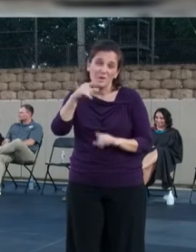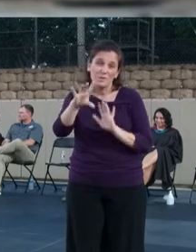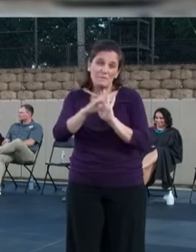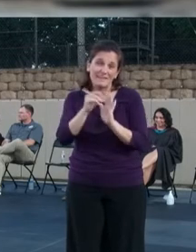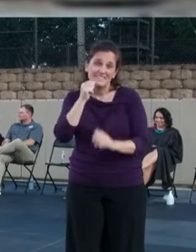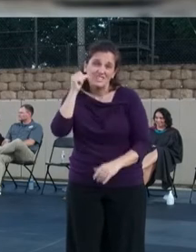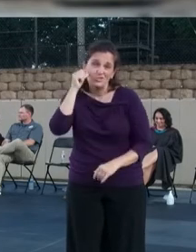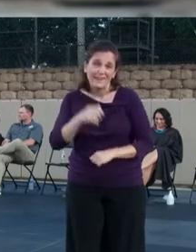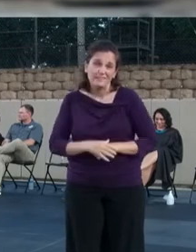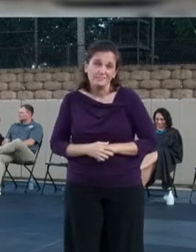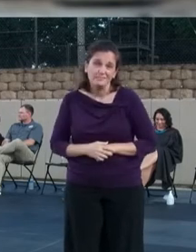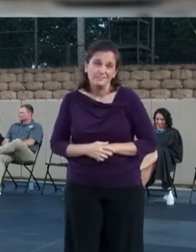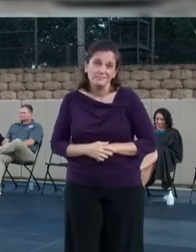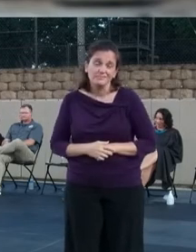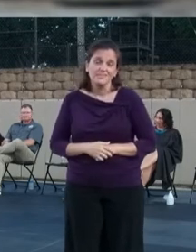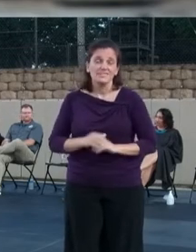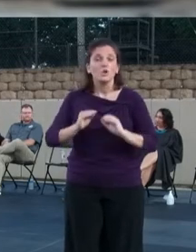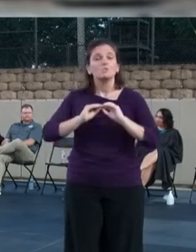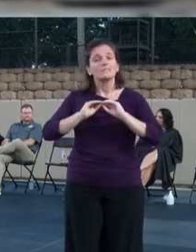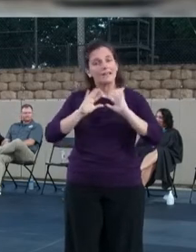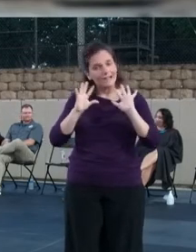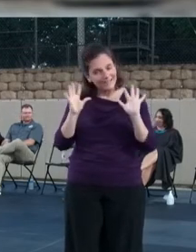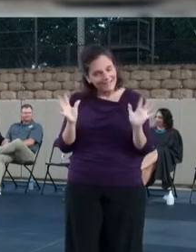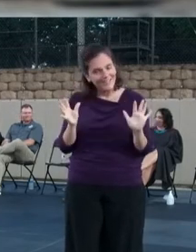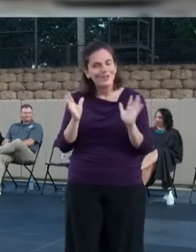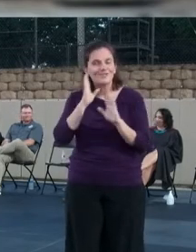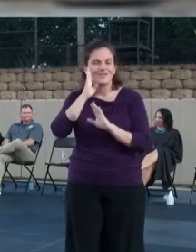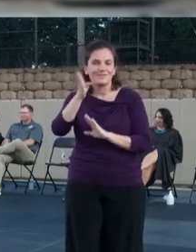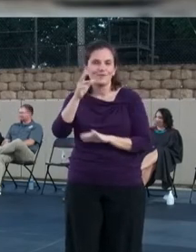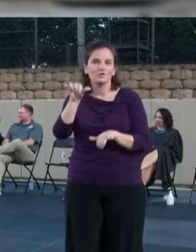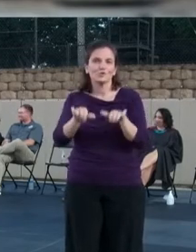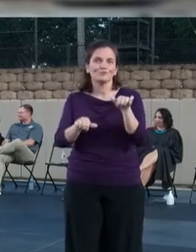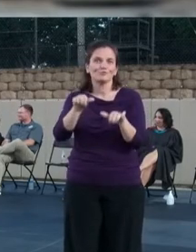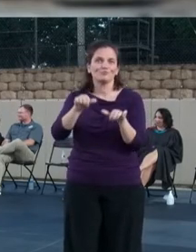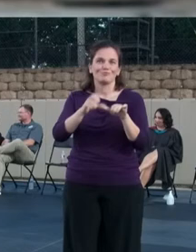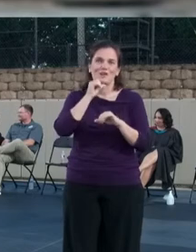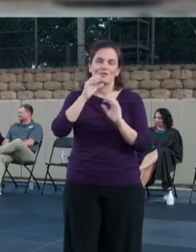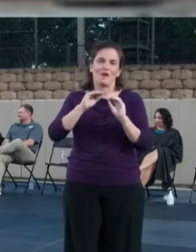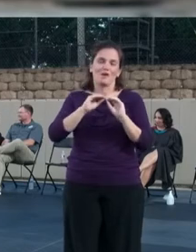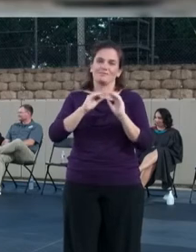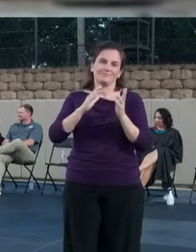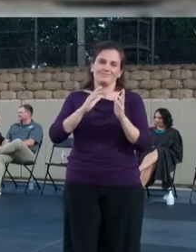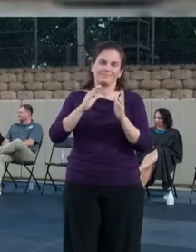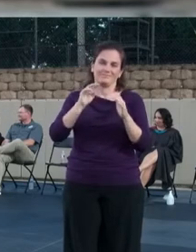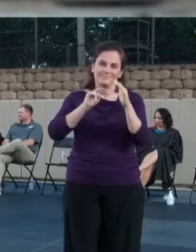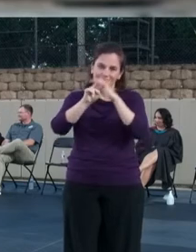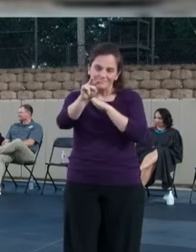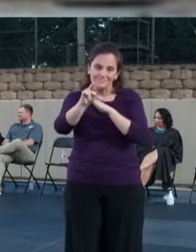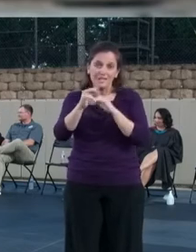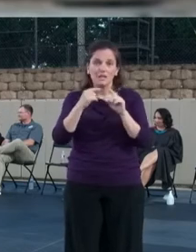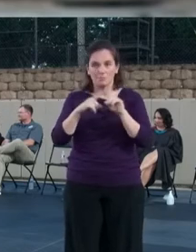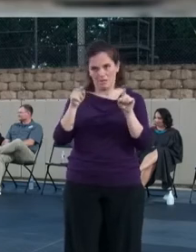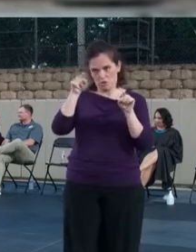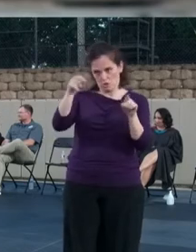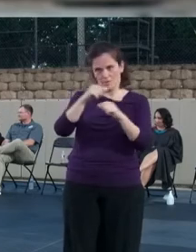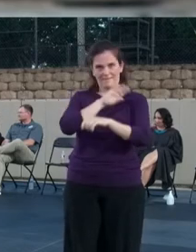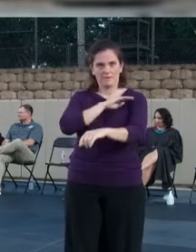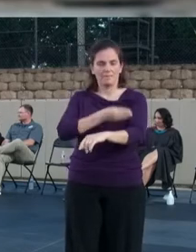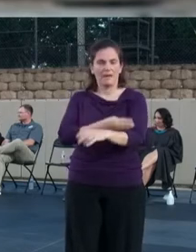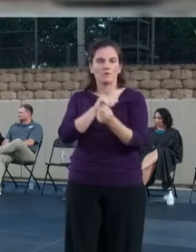So it's clear to see that the future is uncertain, but you have the power to shape it. With